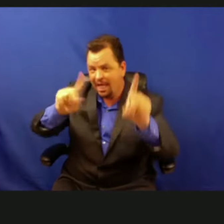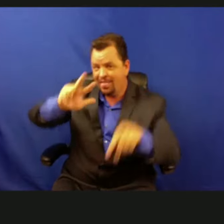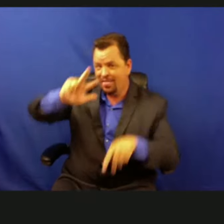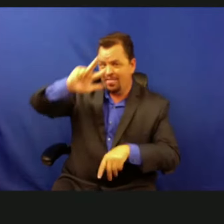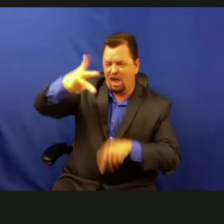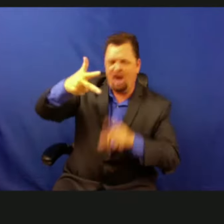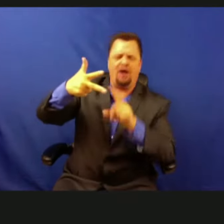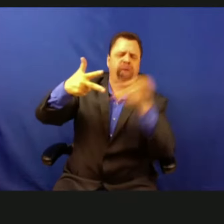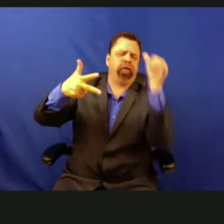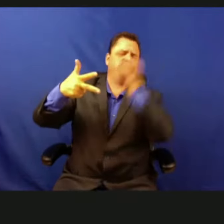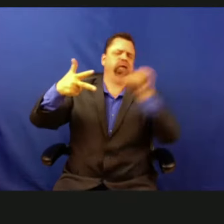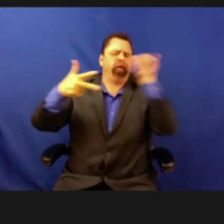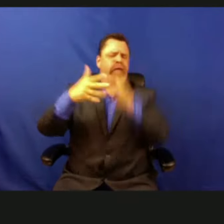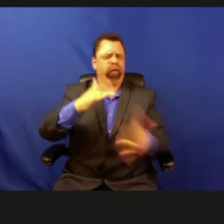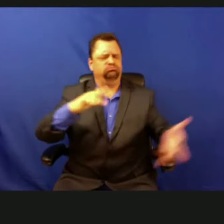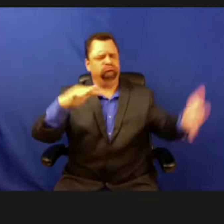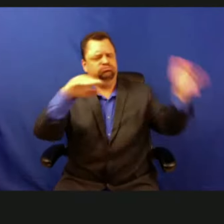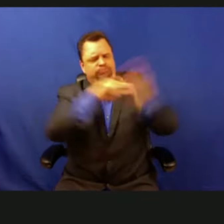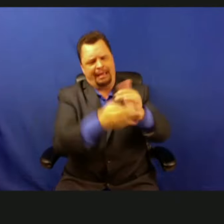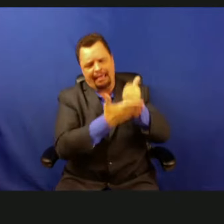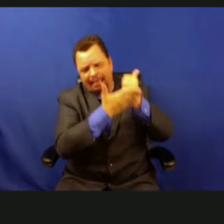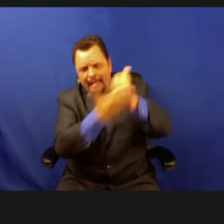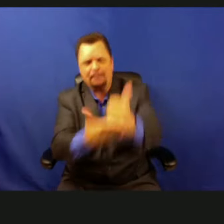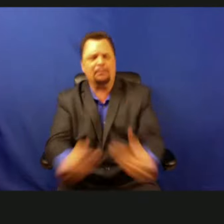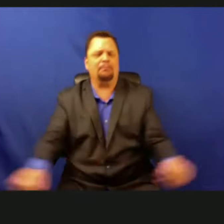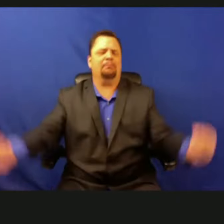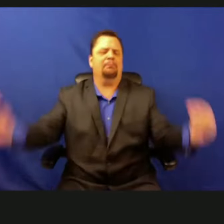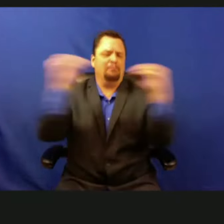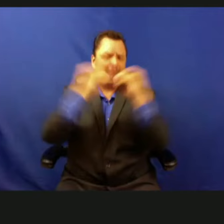Our next question is from John. Go ahead, John.